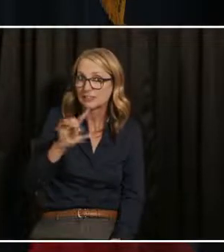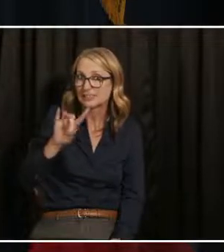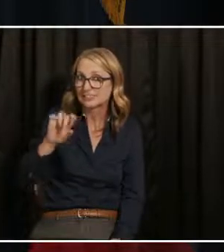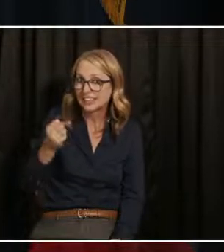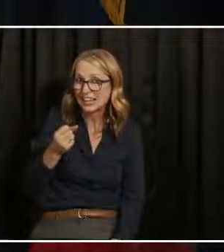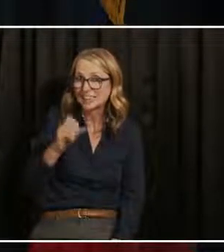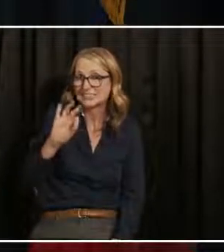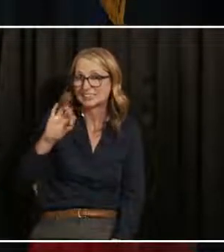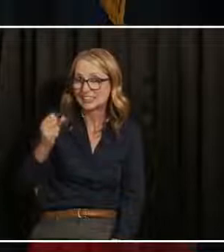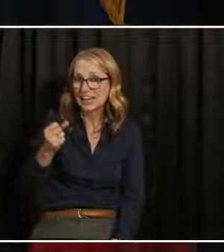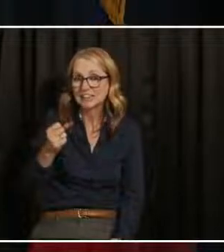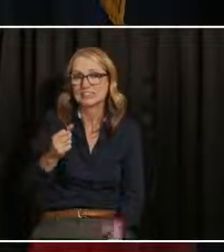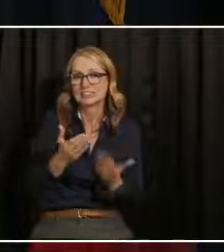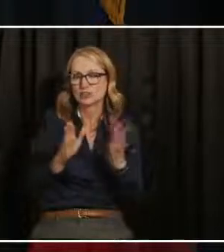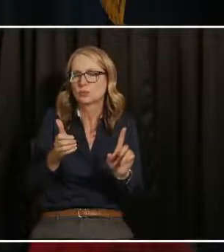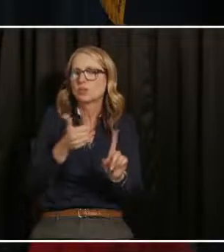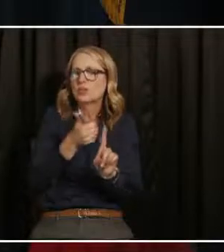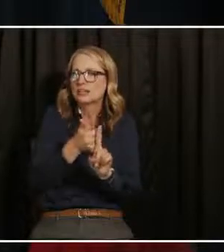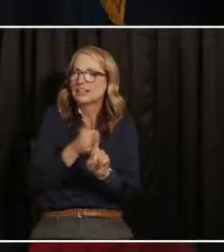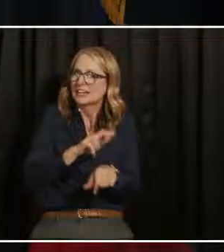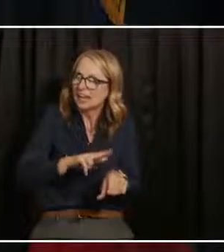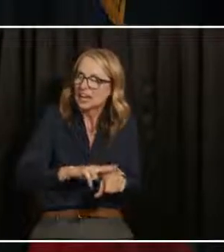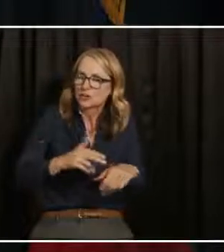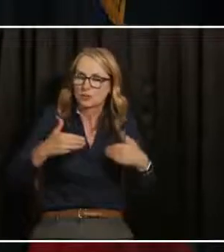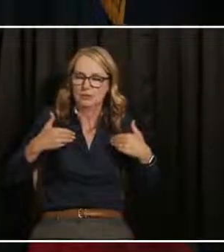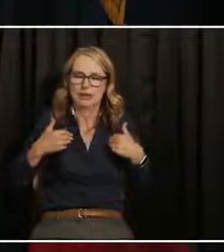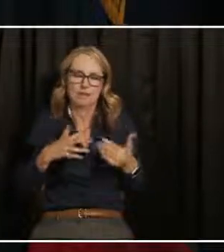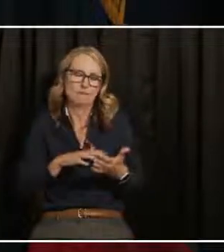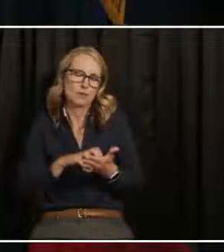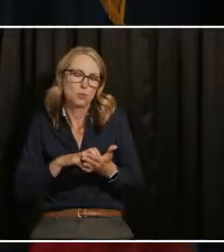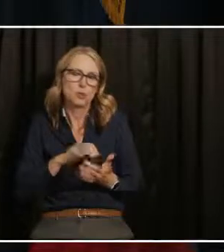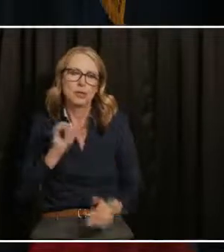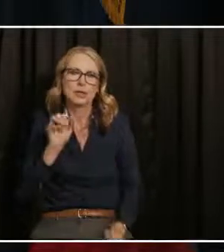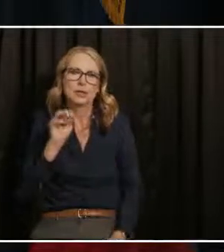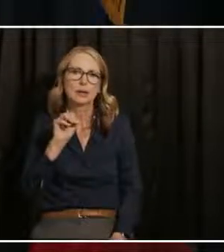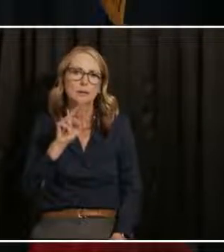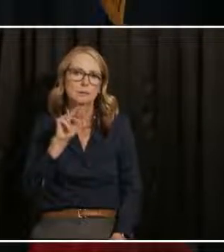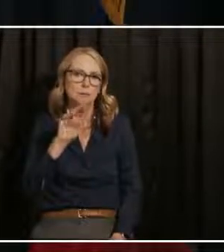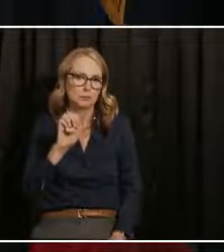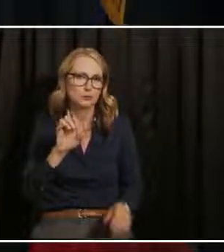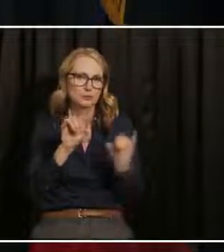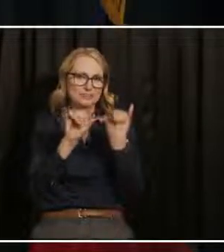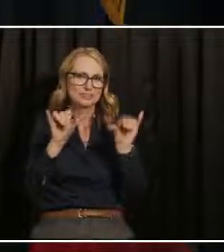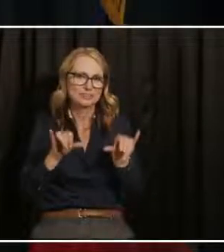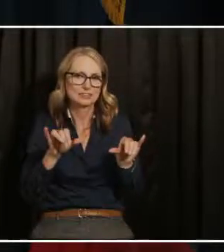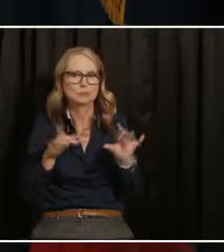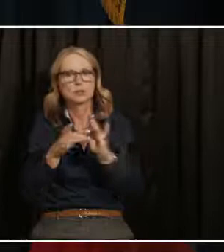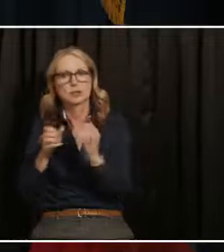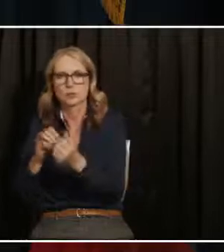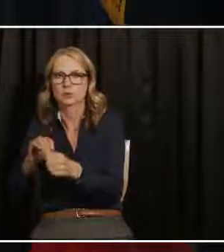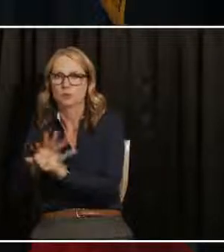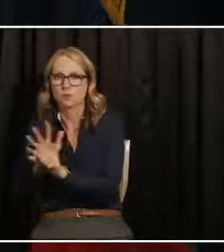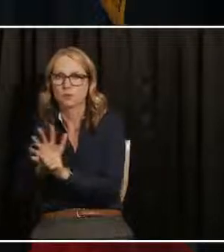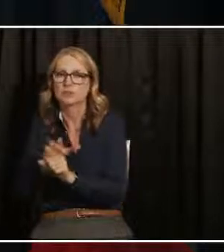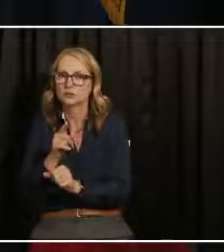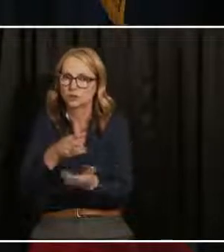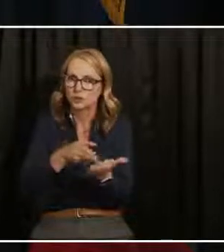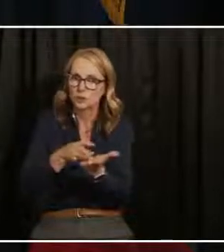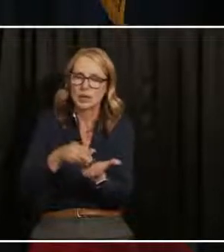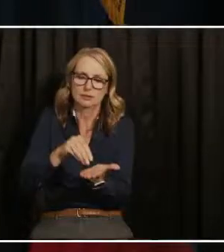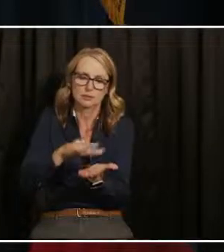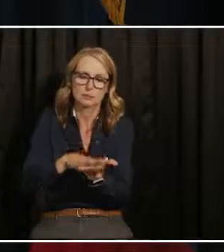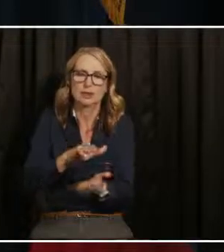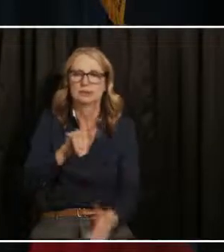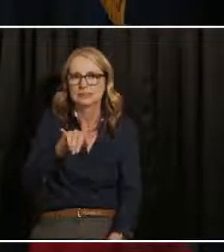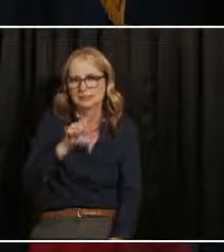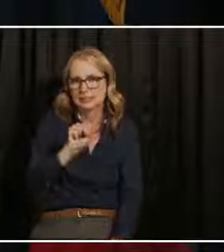general have a weakened immune system with regard to COVID-19 and can honestly answer that question. Yes, it is